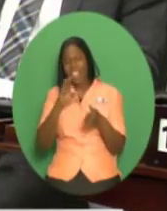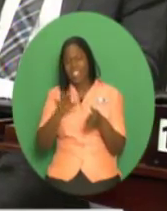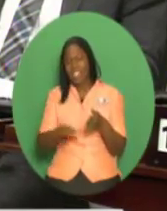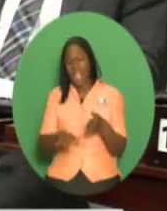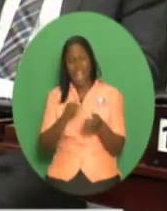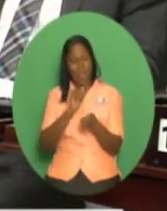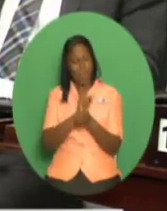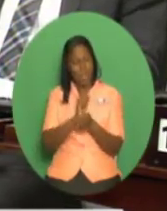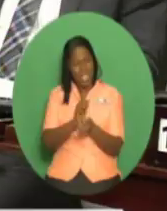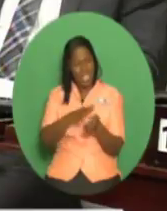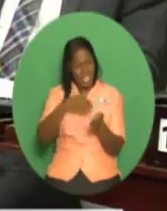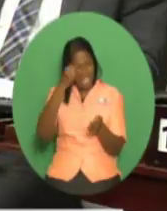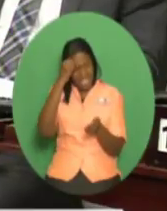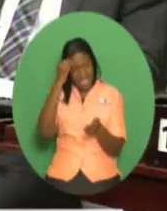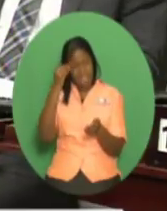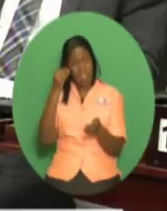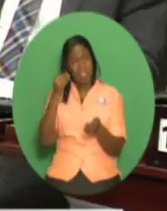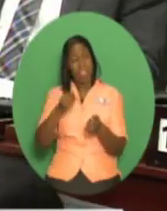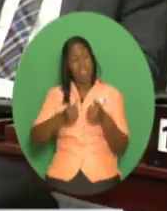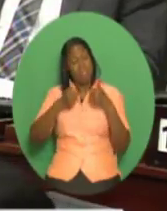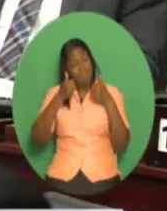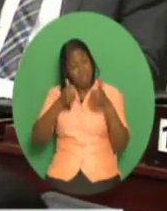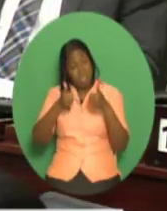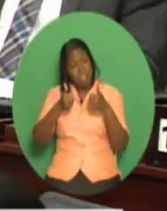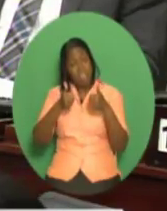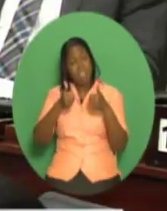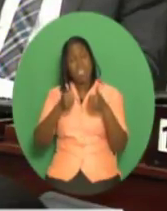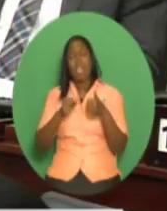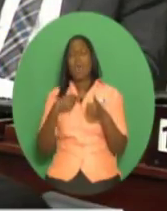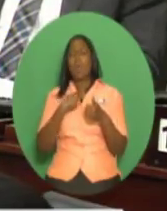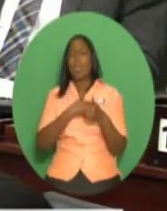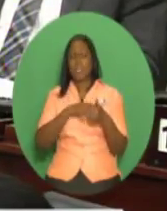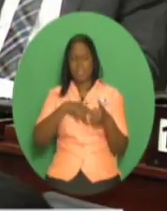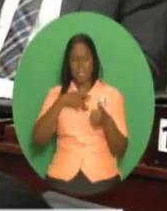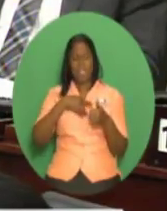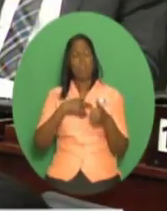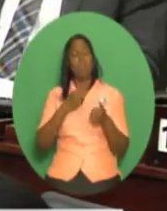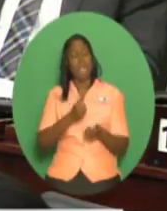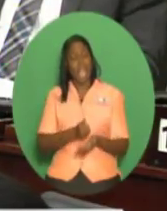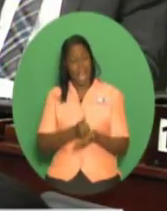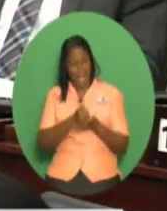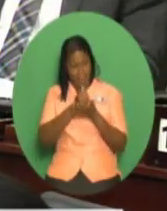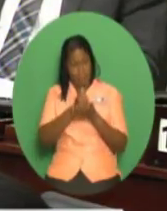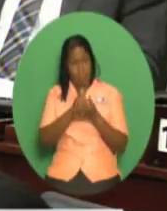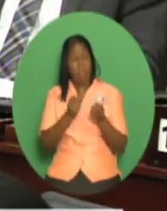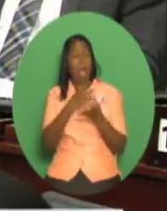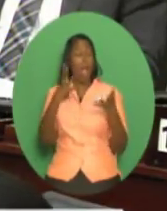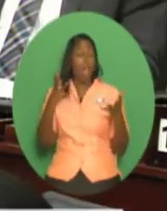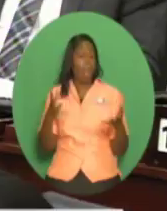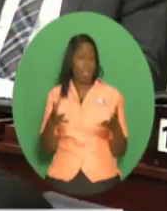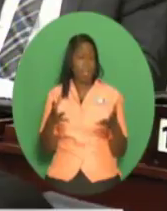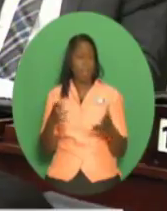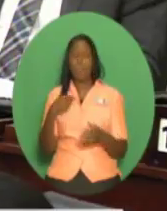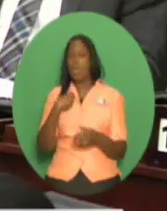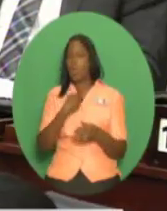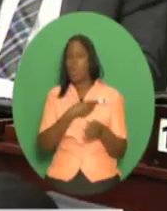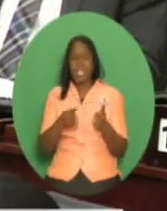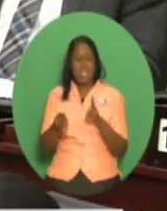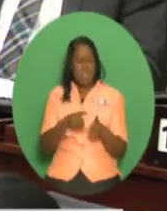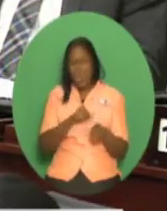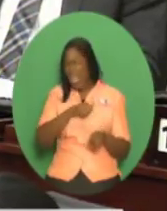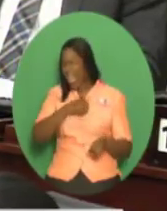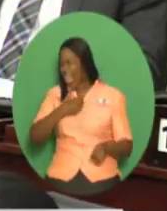have been doing everything that is possible to ensure that the physical conditions under which our teachers